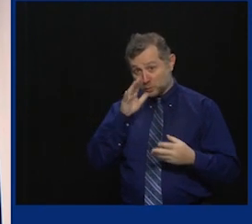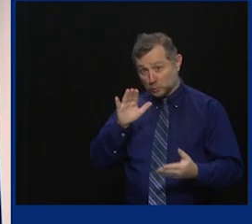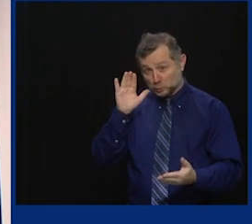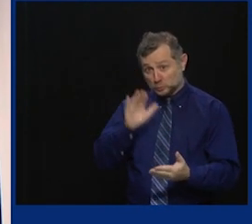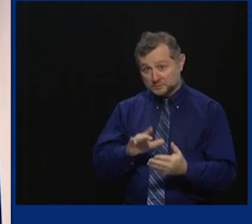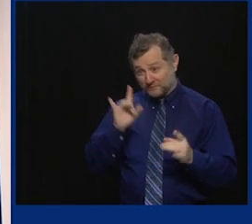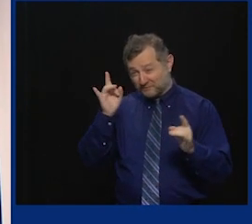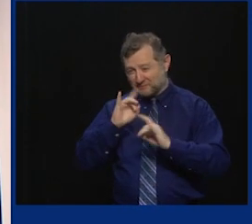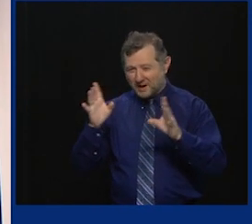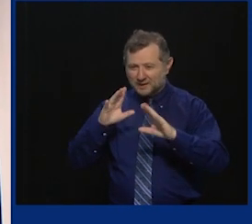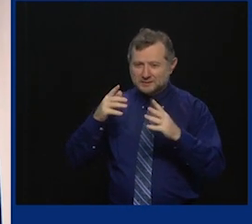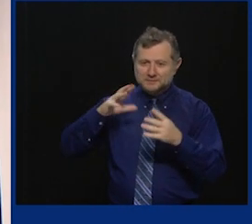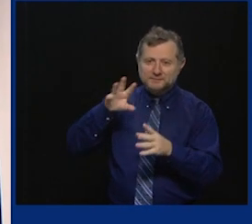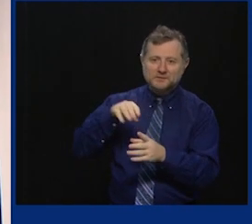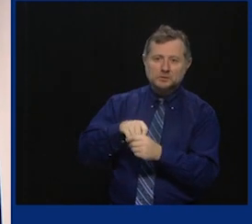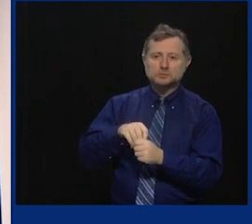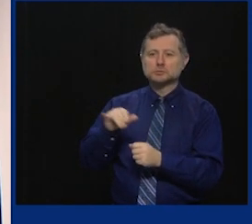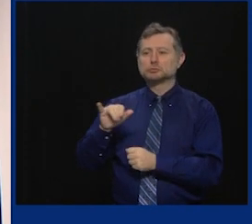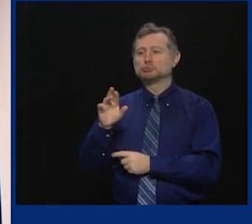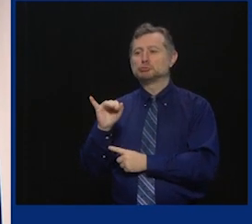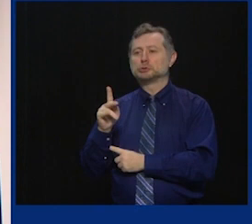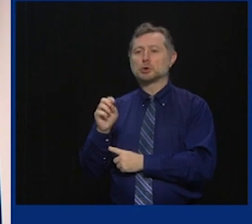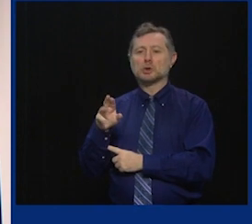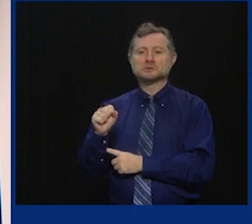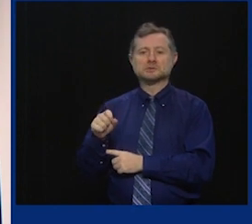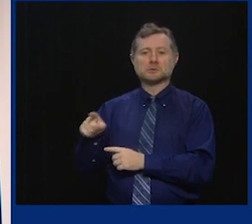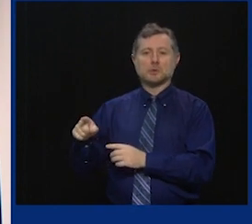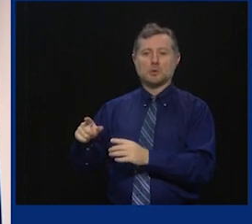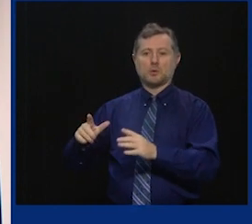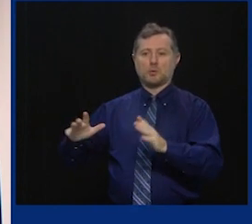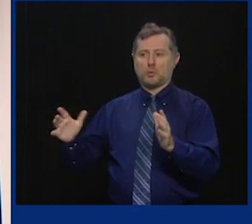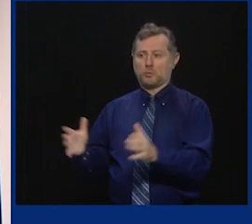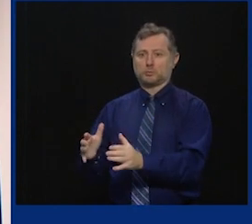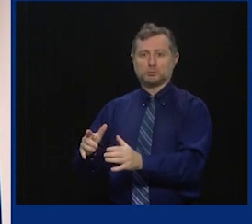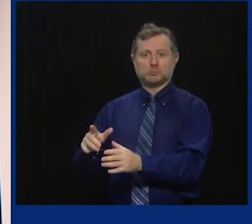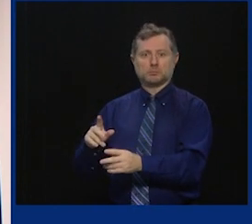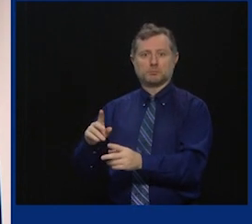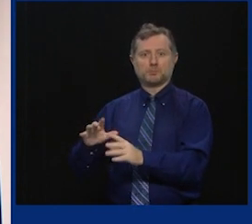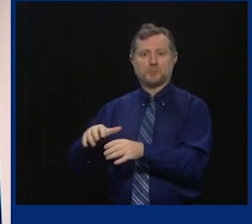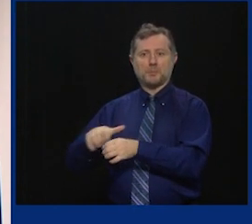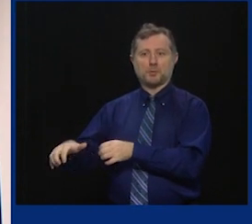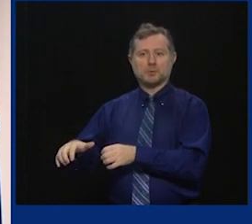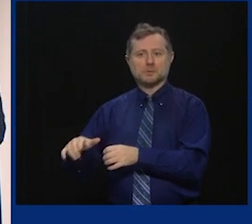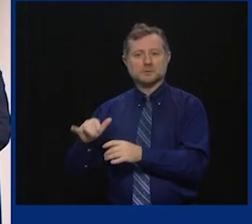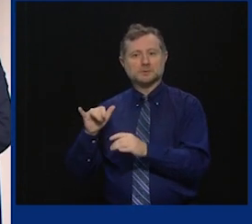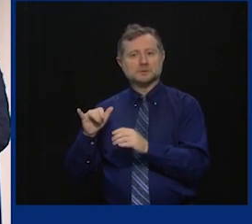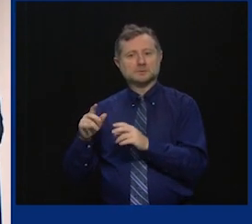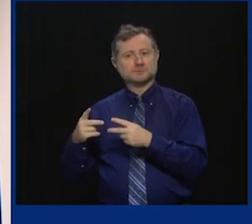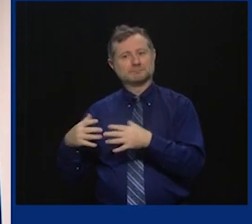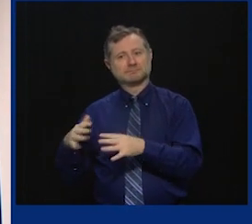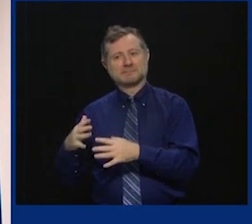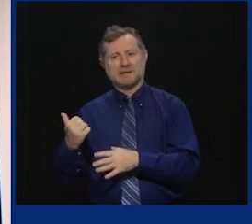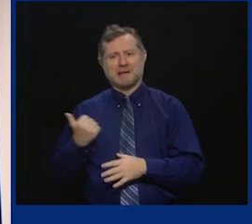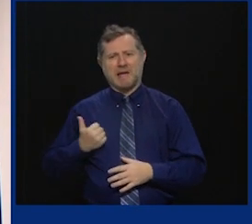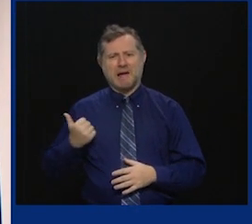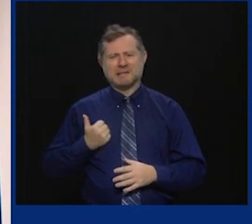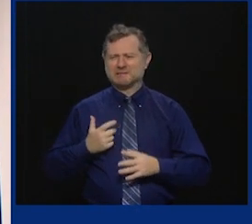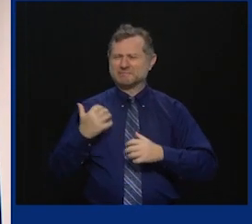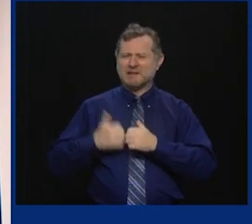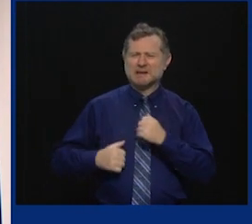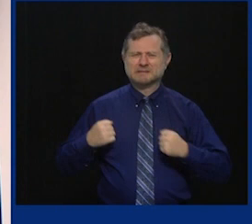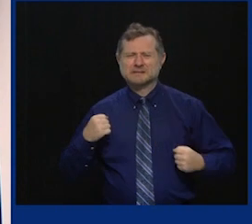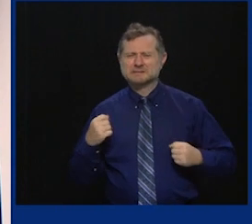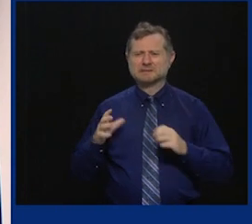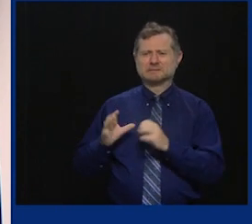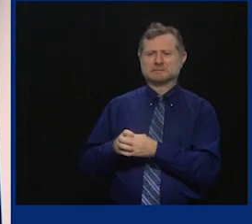given the lower population, but at the same time, what's being done about gang violence at Rikers, which isn't necessarily related to population?